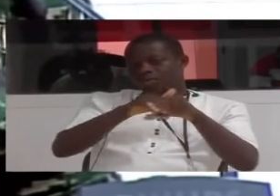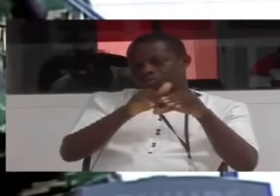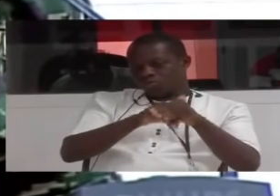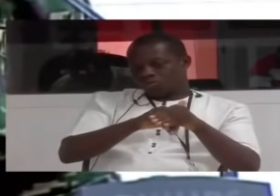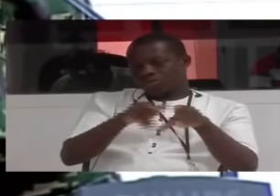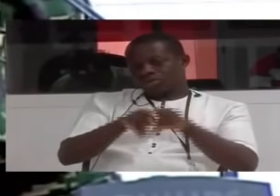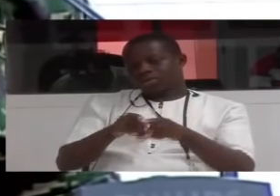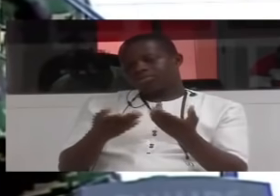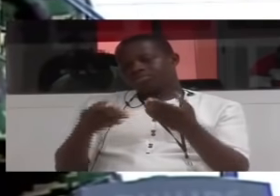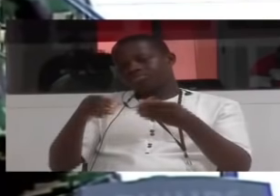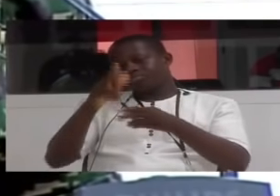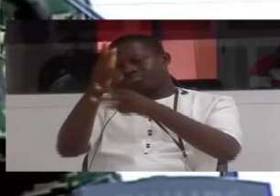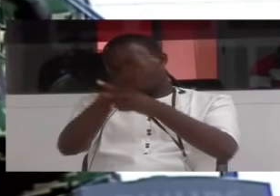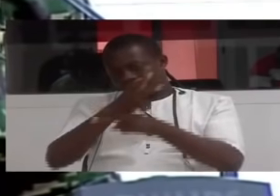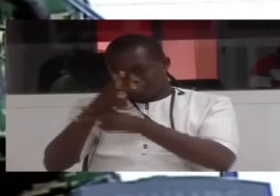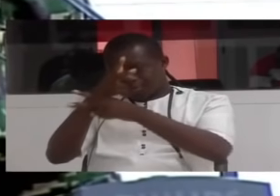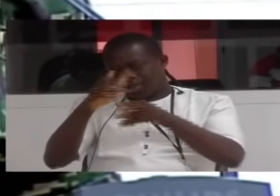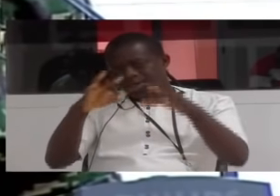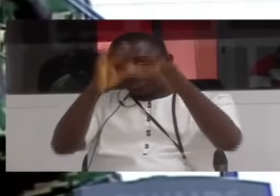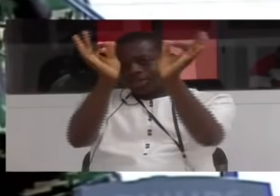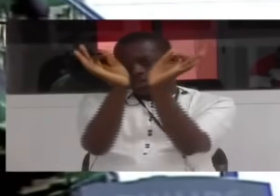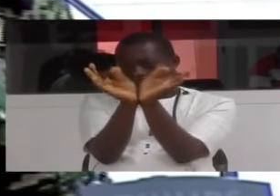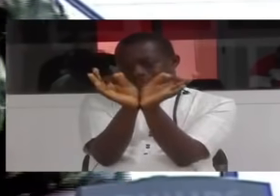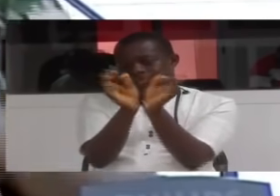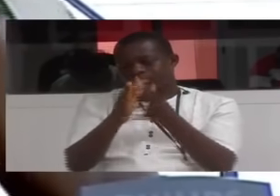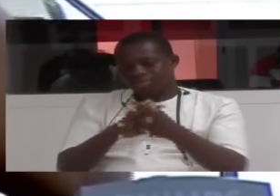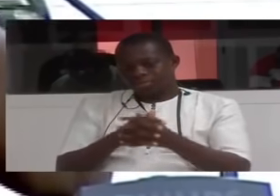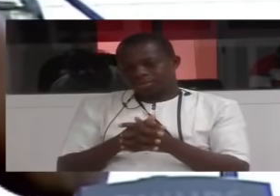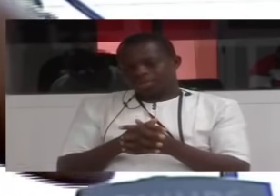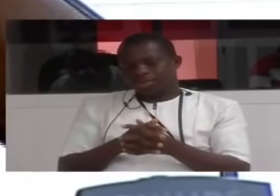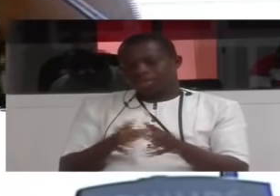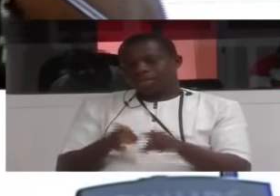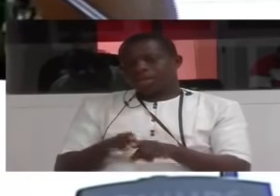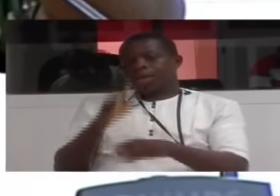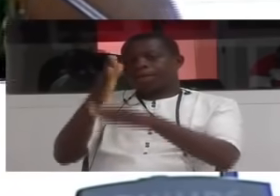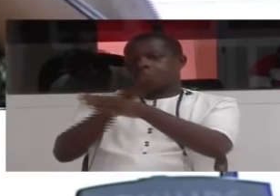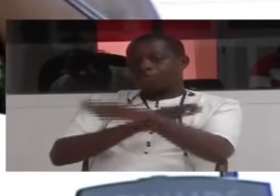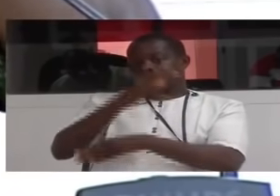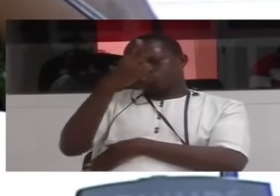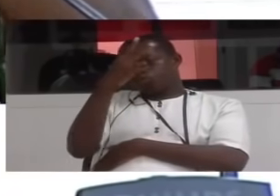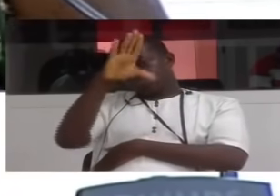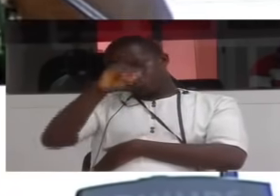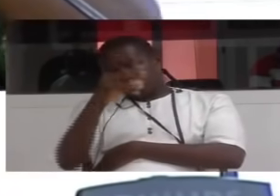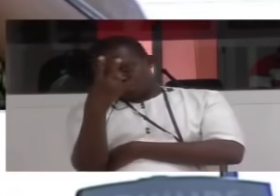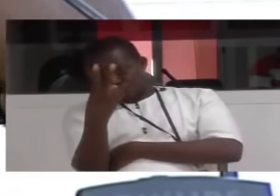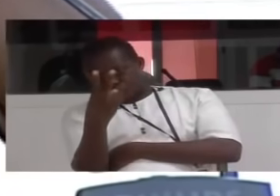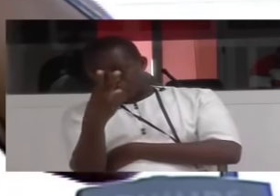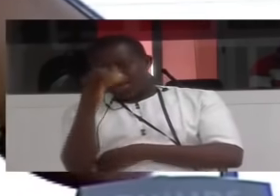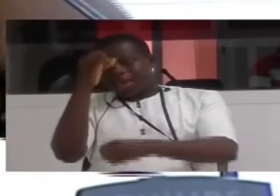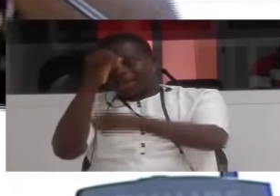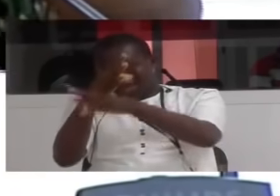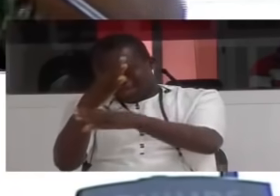of 2011 to 12 when I got into the patrol team. Waye boba defon na ñaari mission yi moy bu